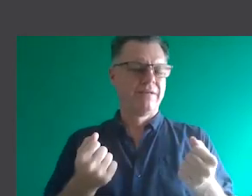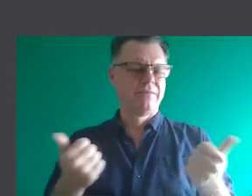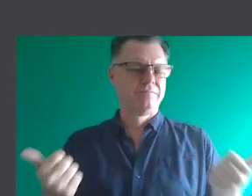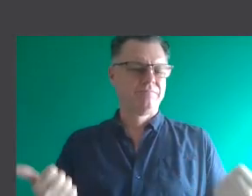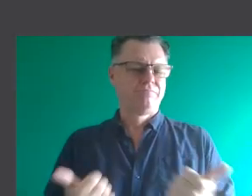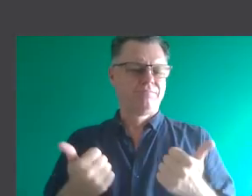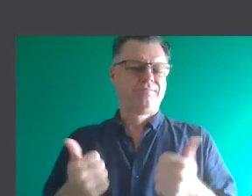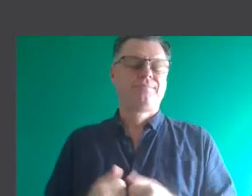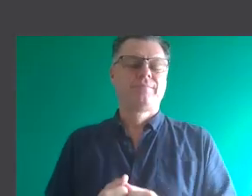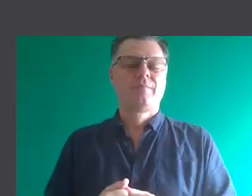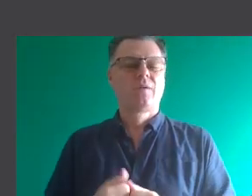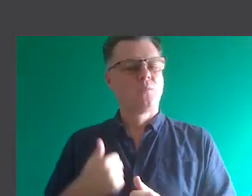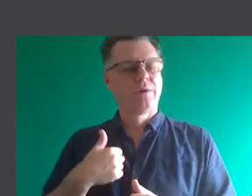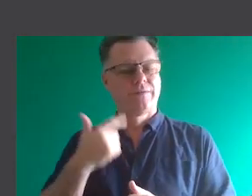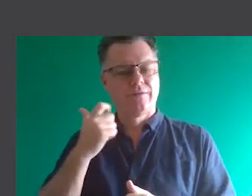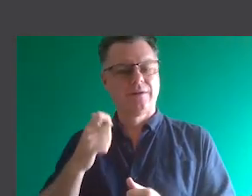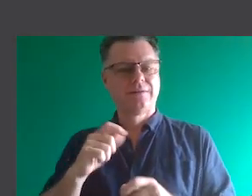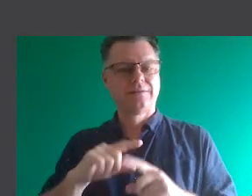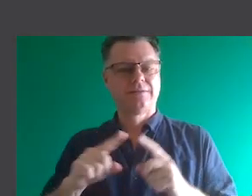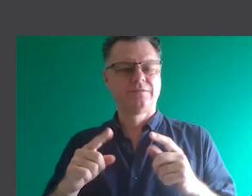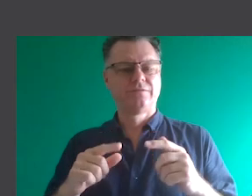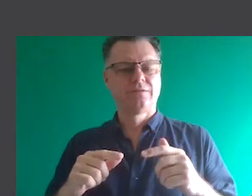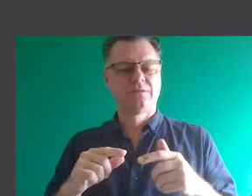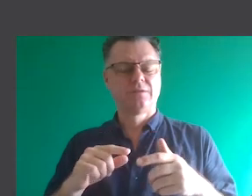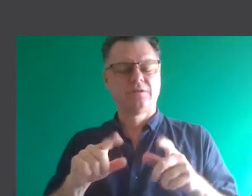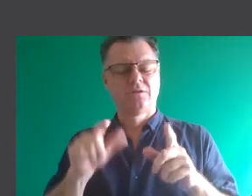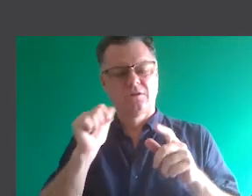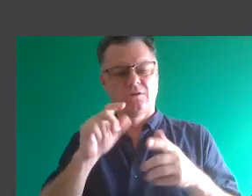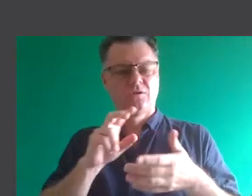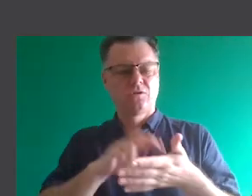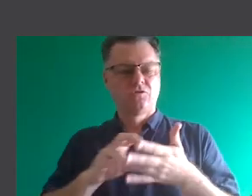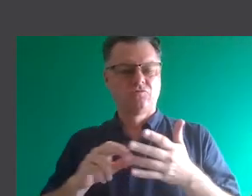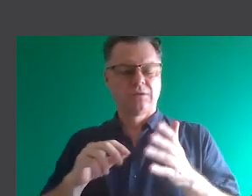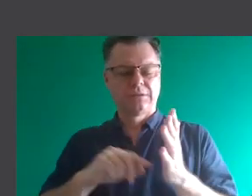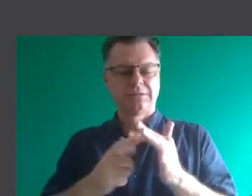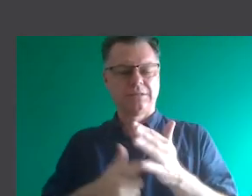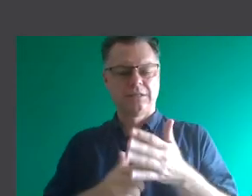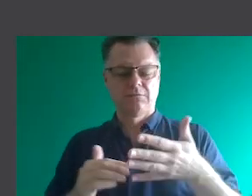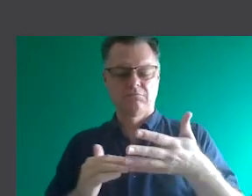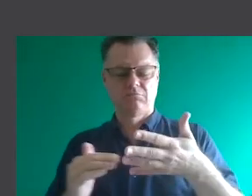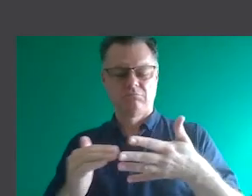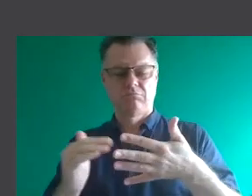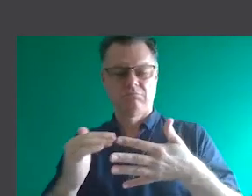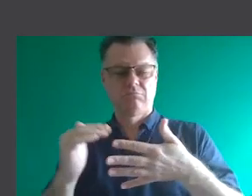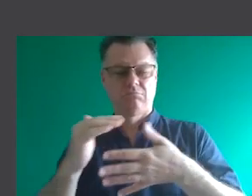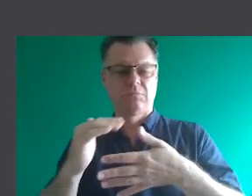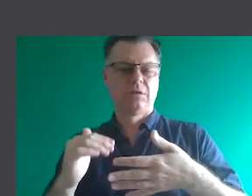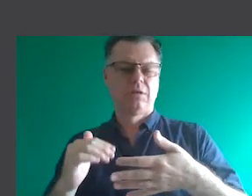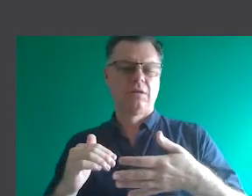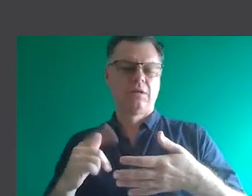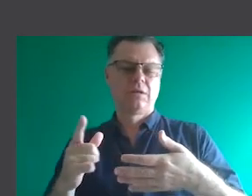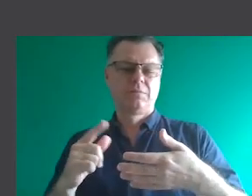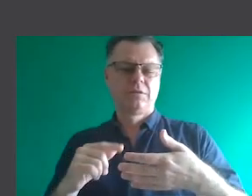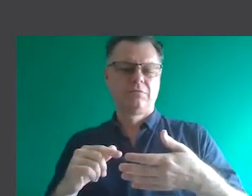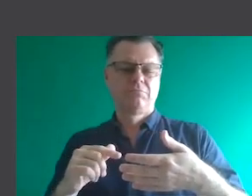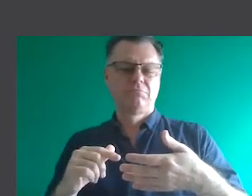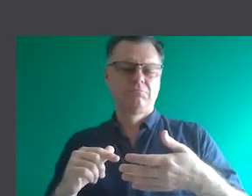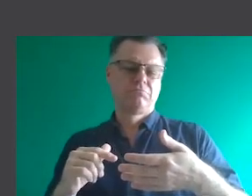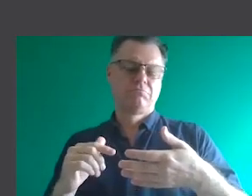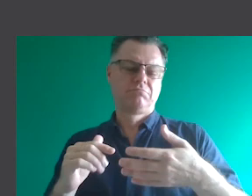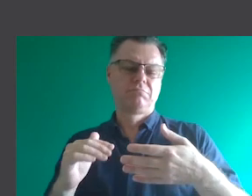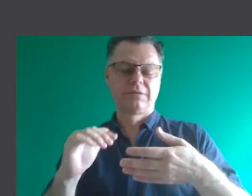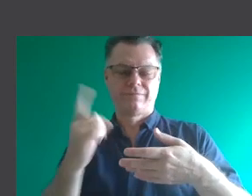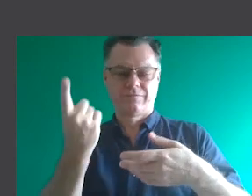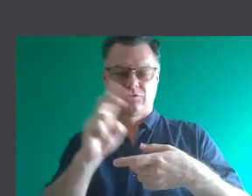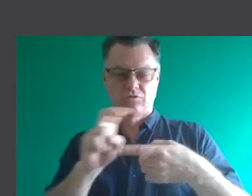the things that we really highlighted in the report was that there are tiers of contractors that, you know, cascade